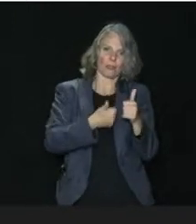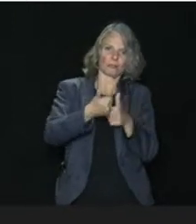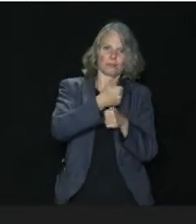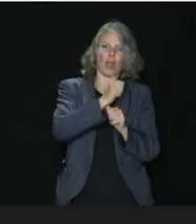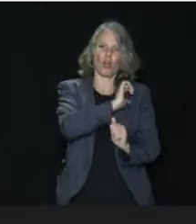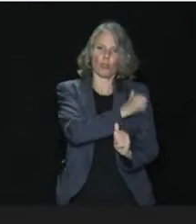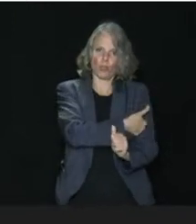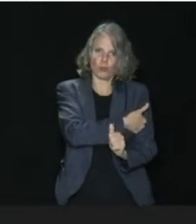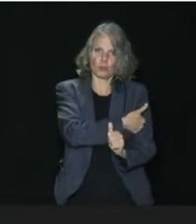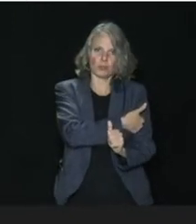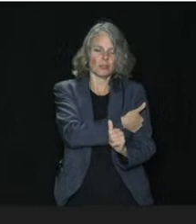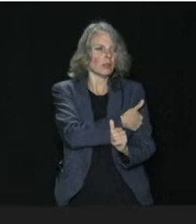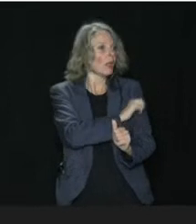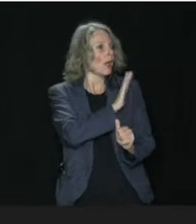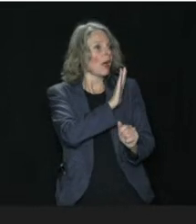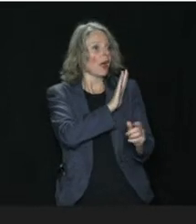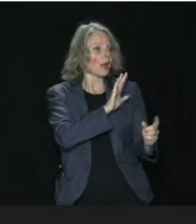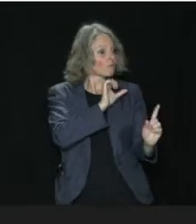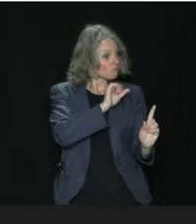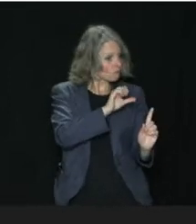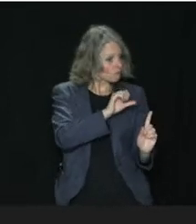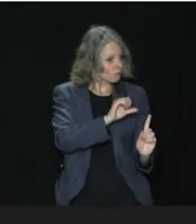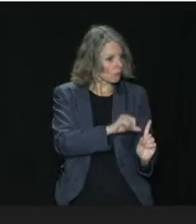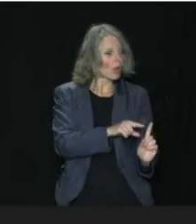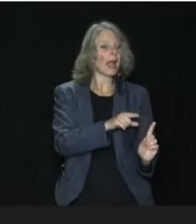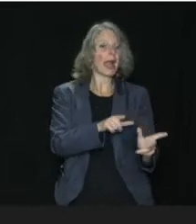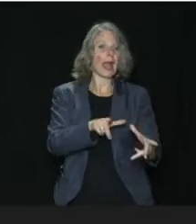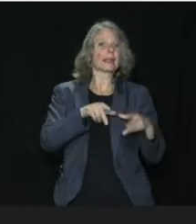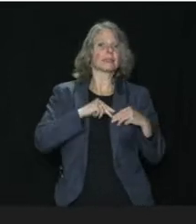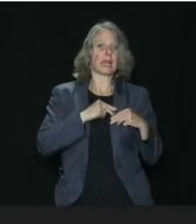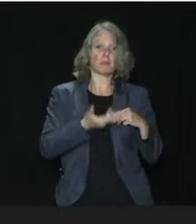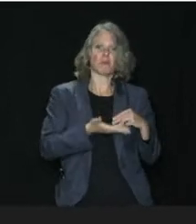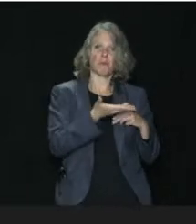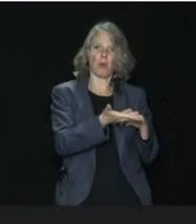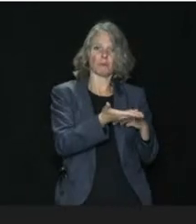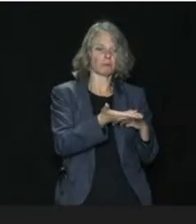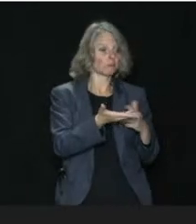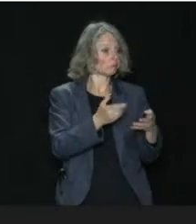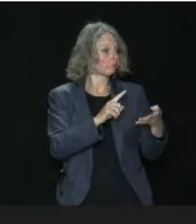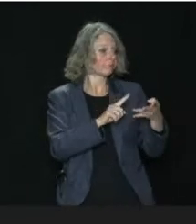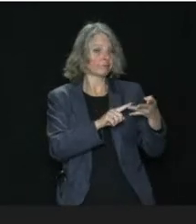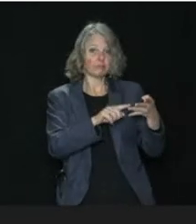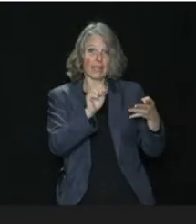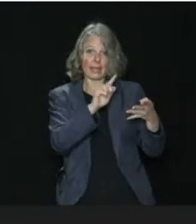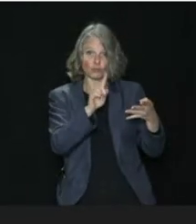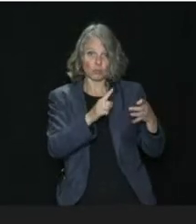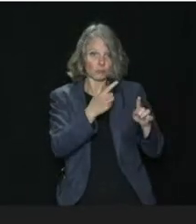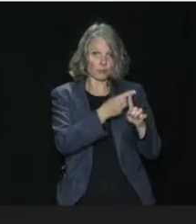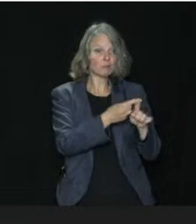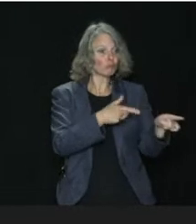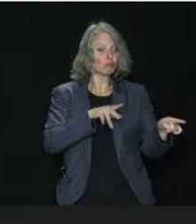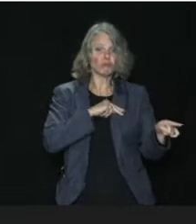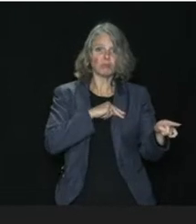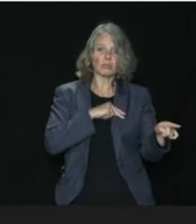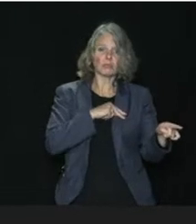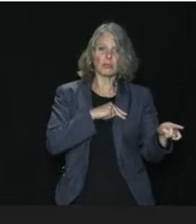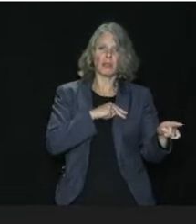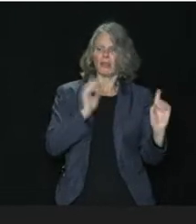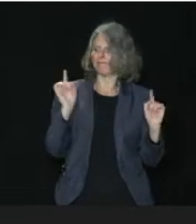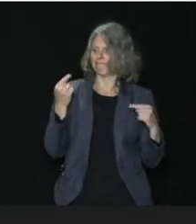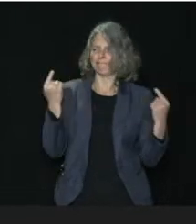and accept whatever vaccine is proposed to them. So if it's AstraZeneca, we've had long discussions